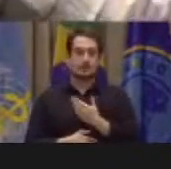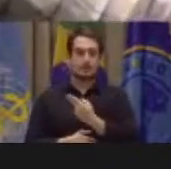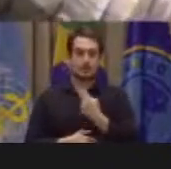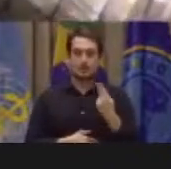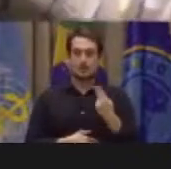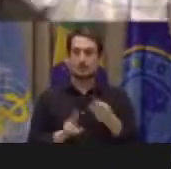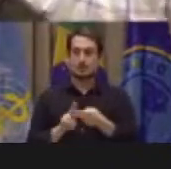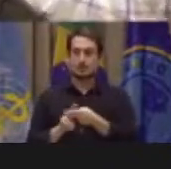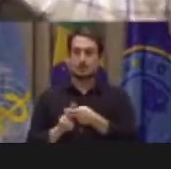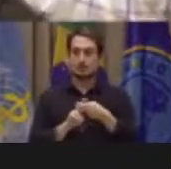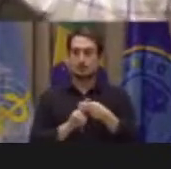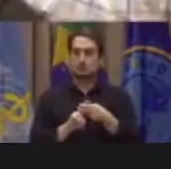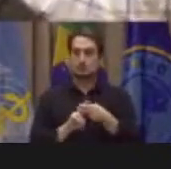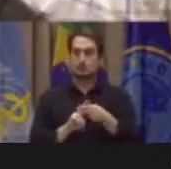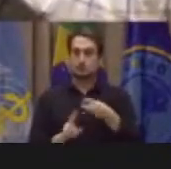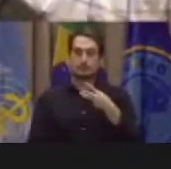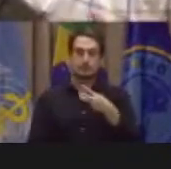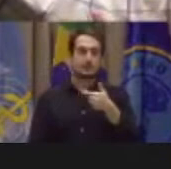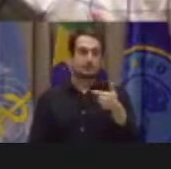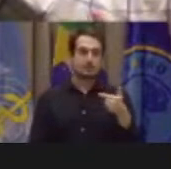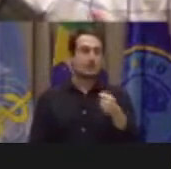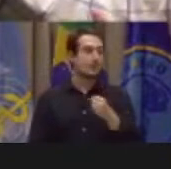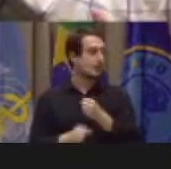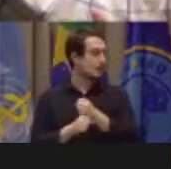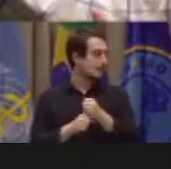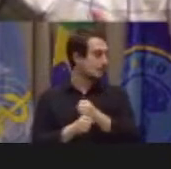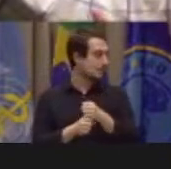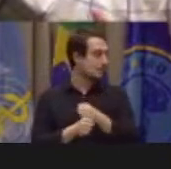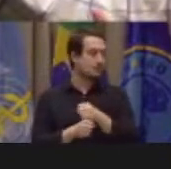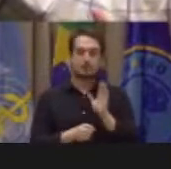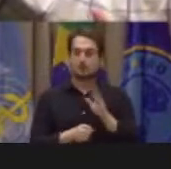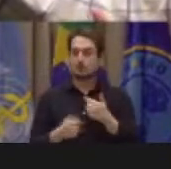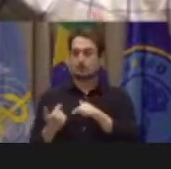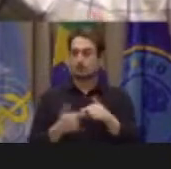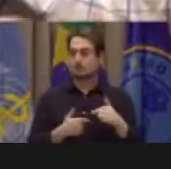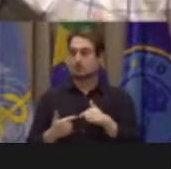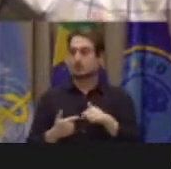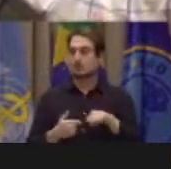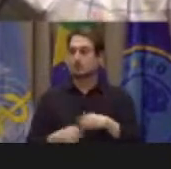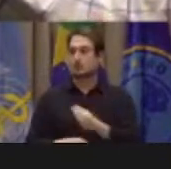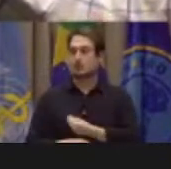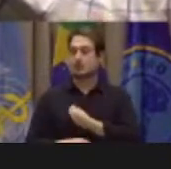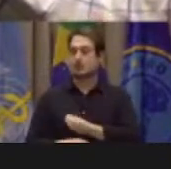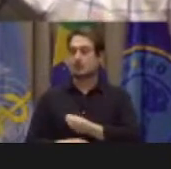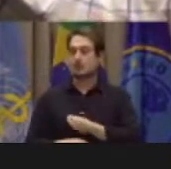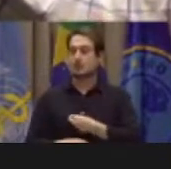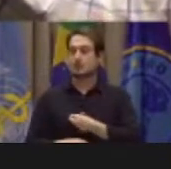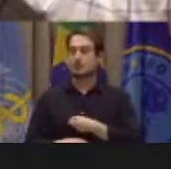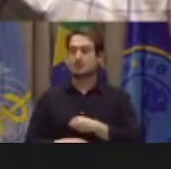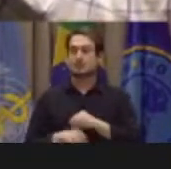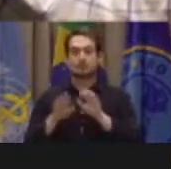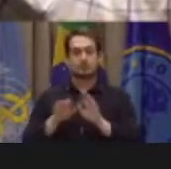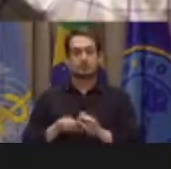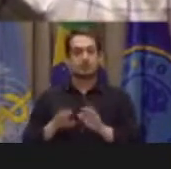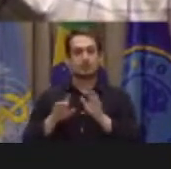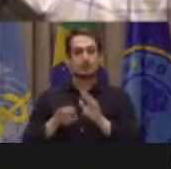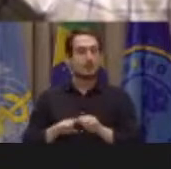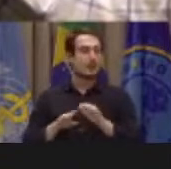my behalf. I've been with SUS for 32 or 33 years. This electronic